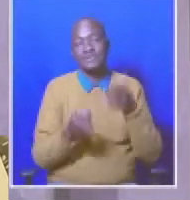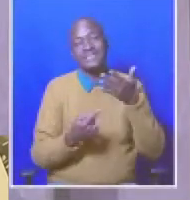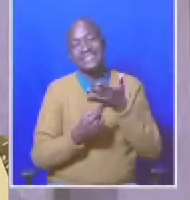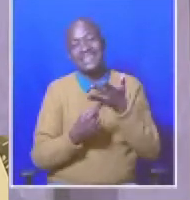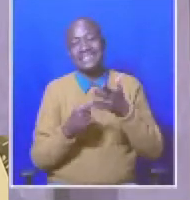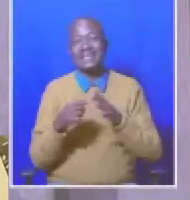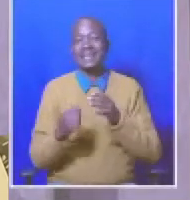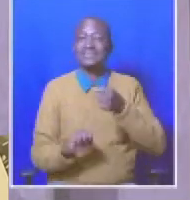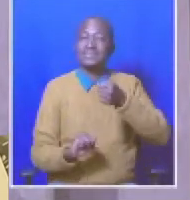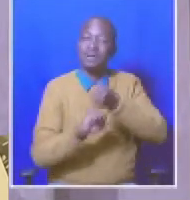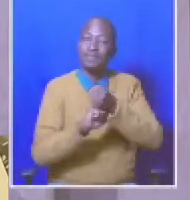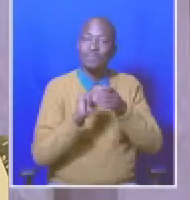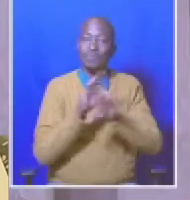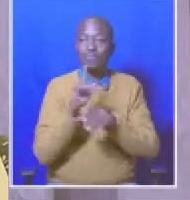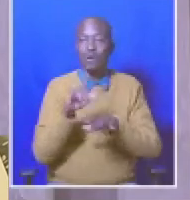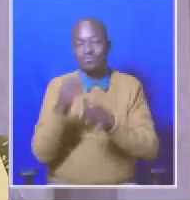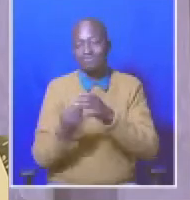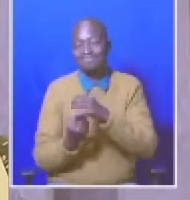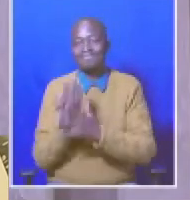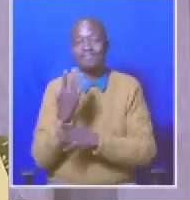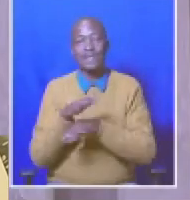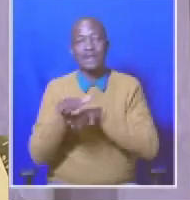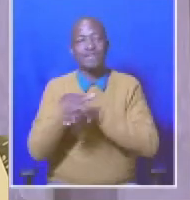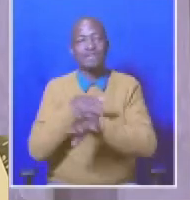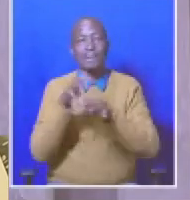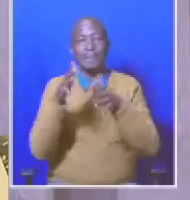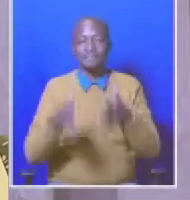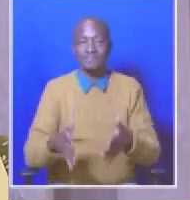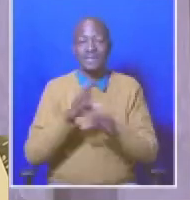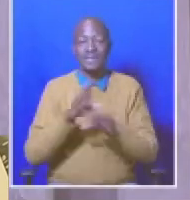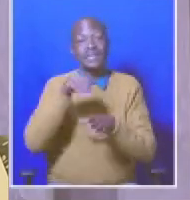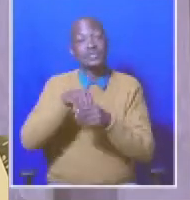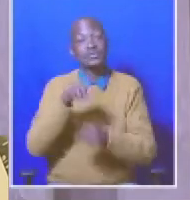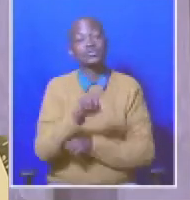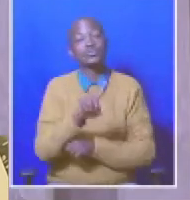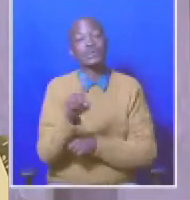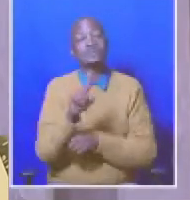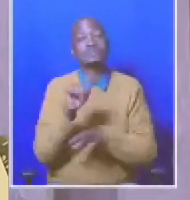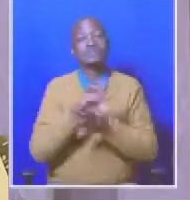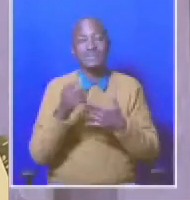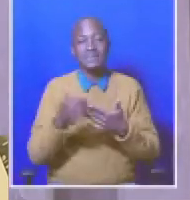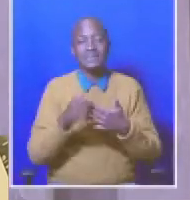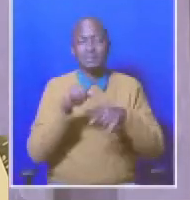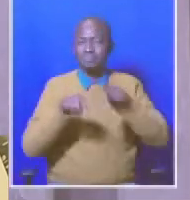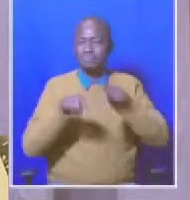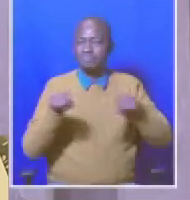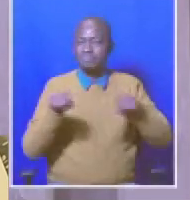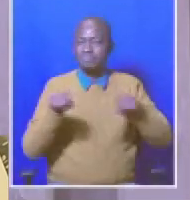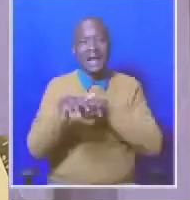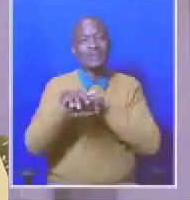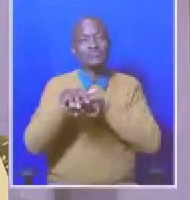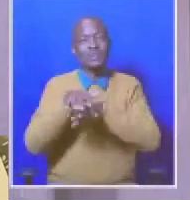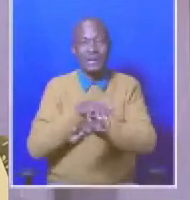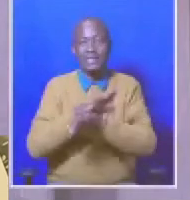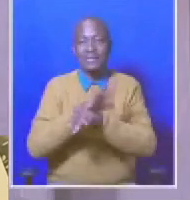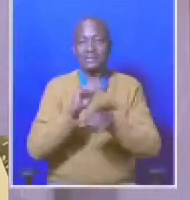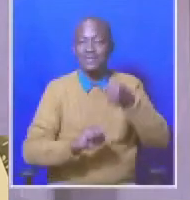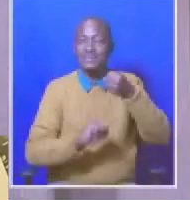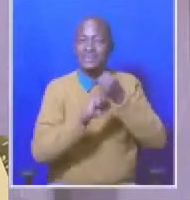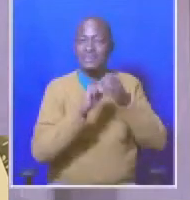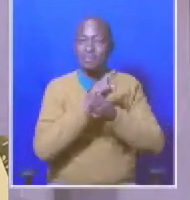support to emerging farmers. This includes, amongst others, the Comprehensive Agricultural Support